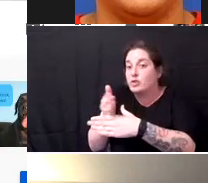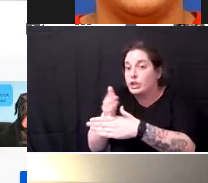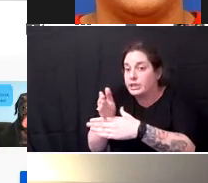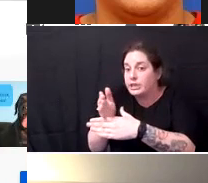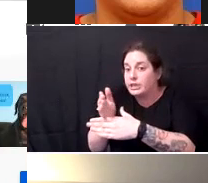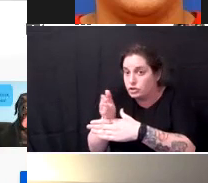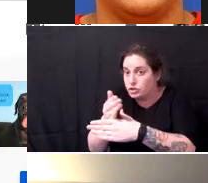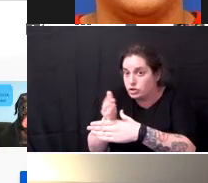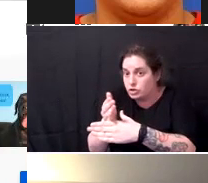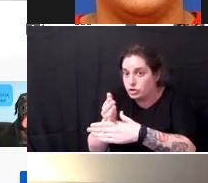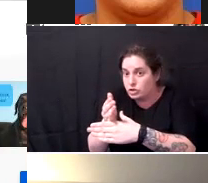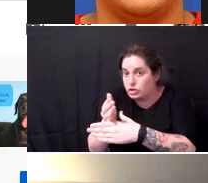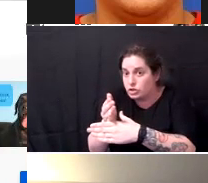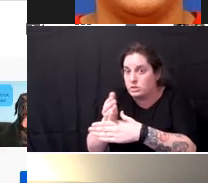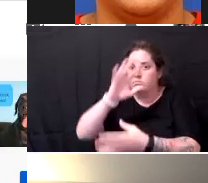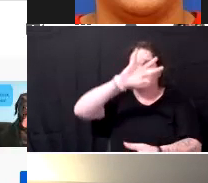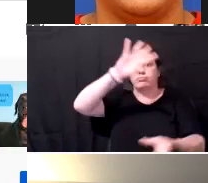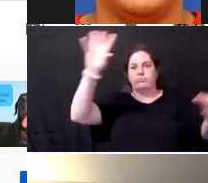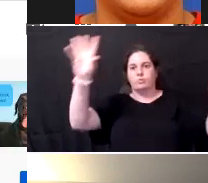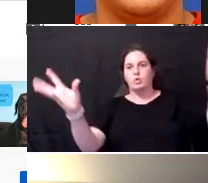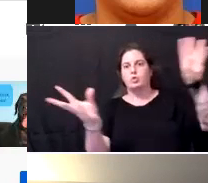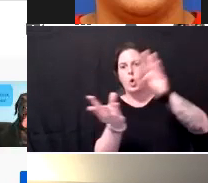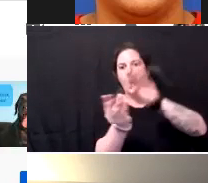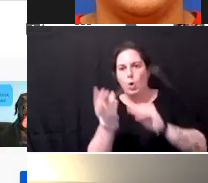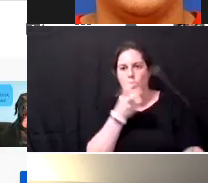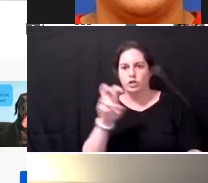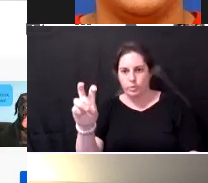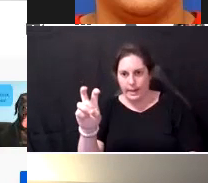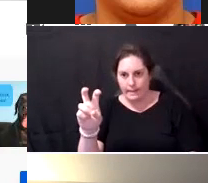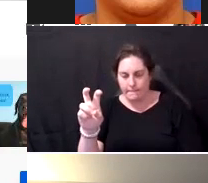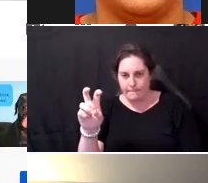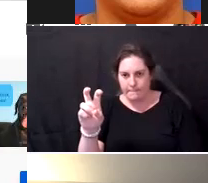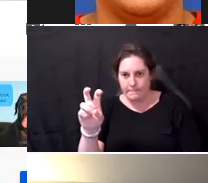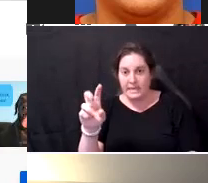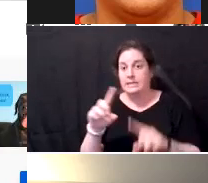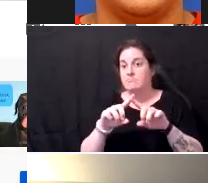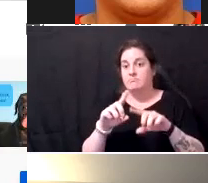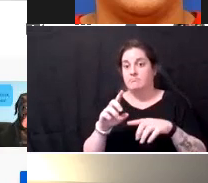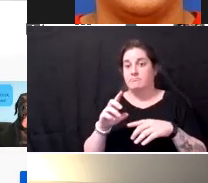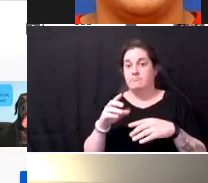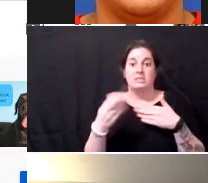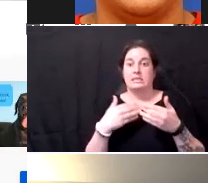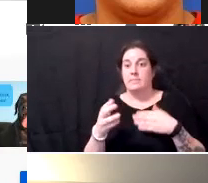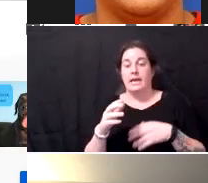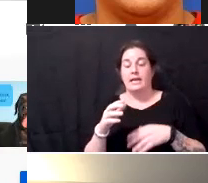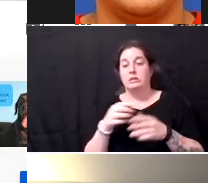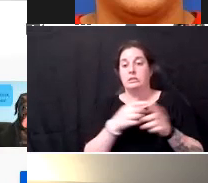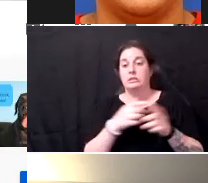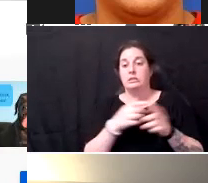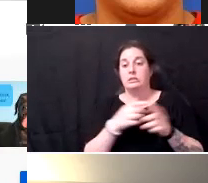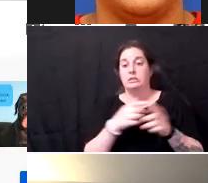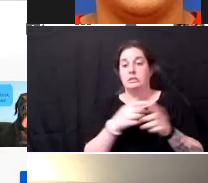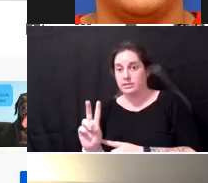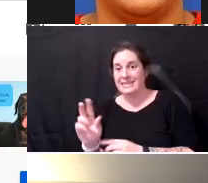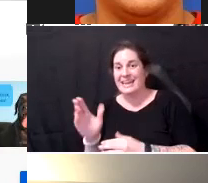looking at an entire trip, whether you're looking at velocity or speed. Average refers to